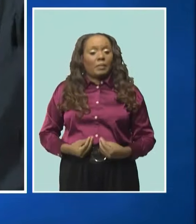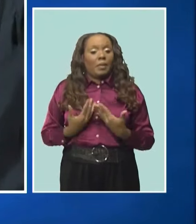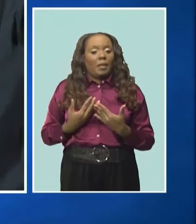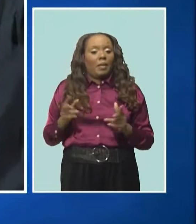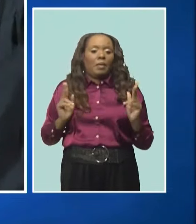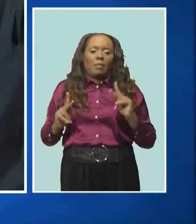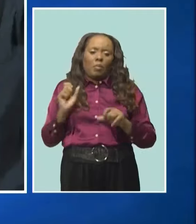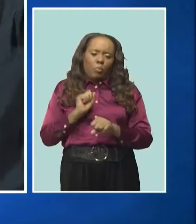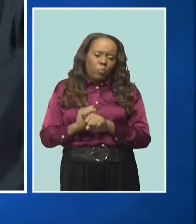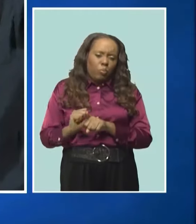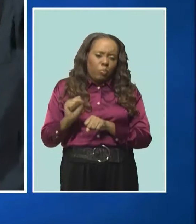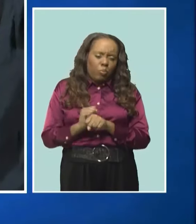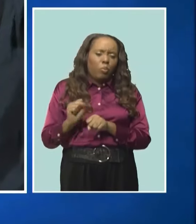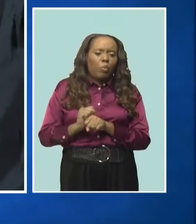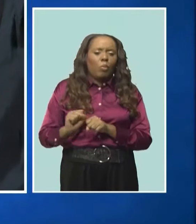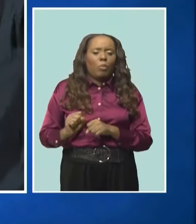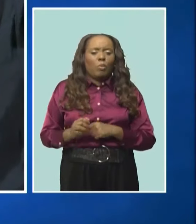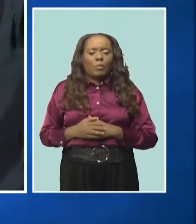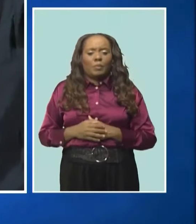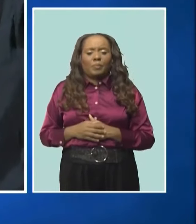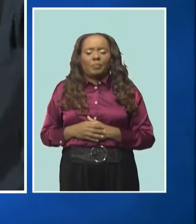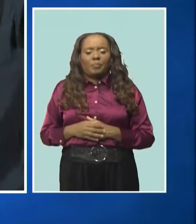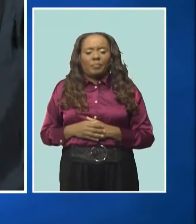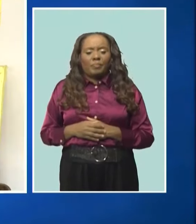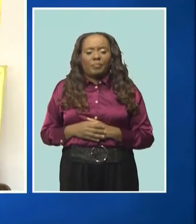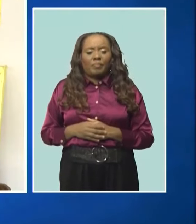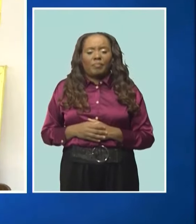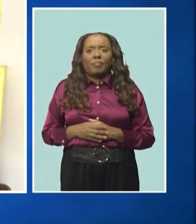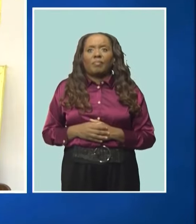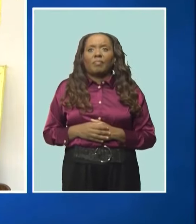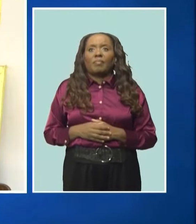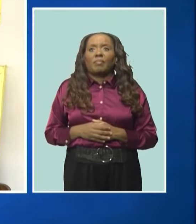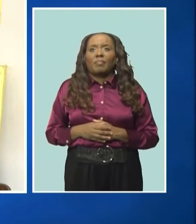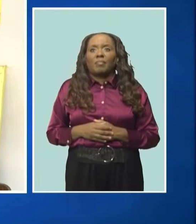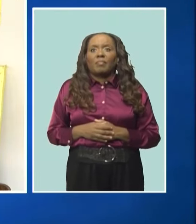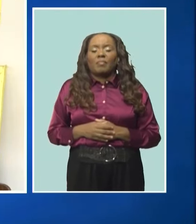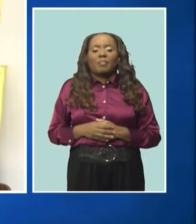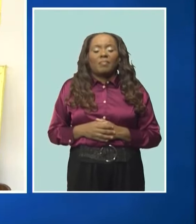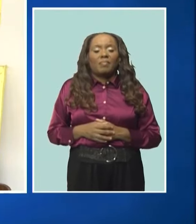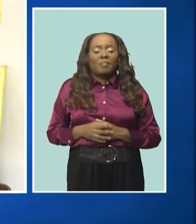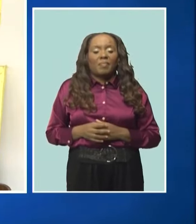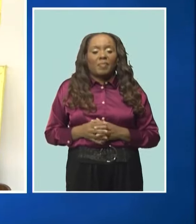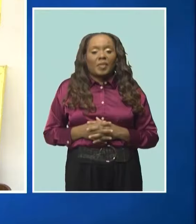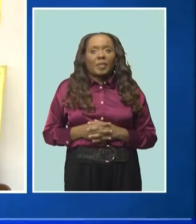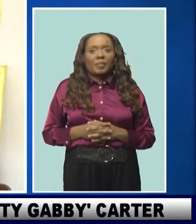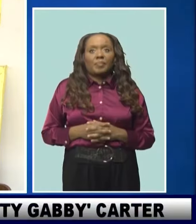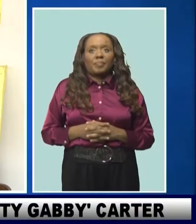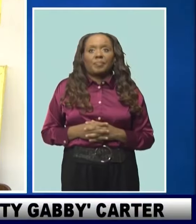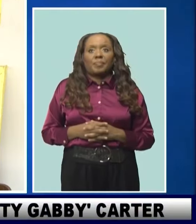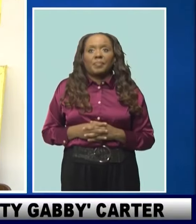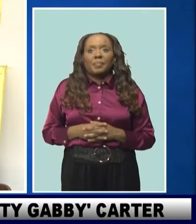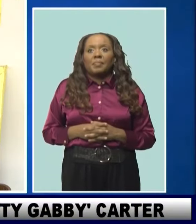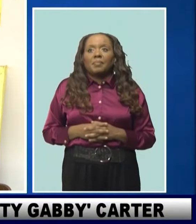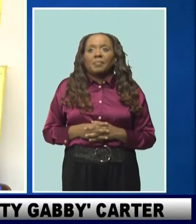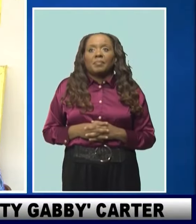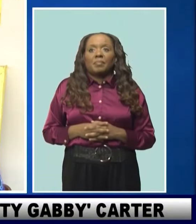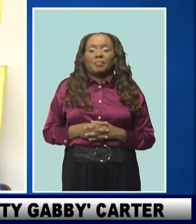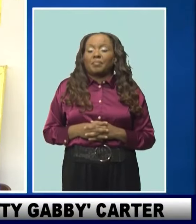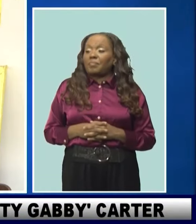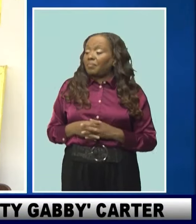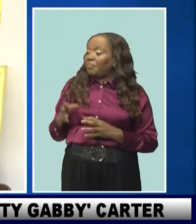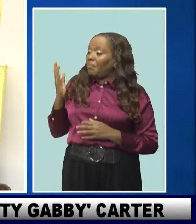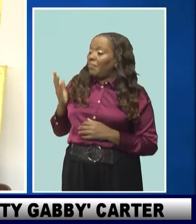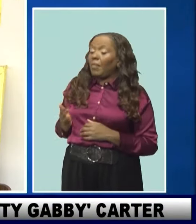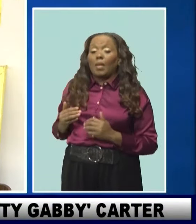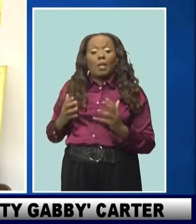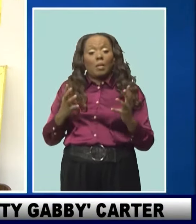to work hard. I want especially the youngsters to take the time out to